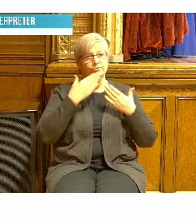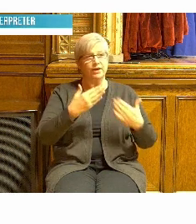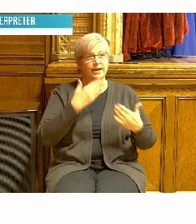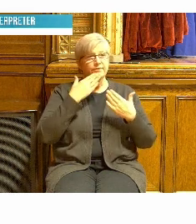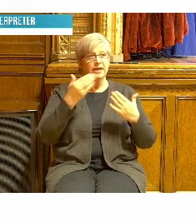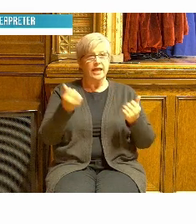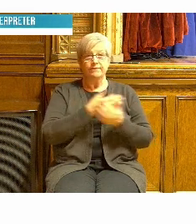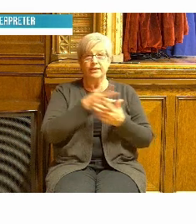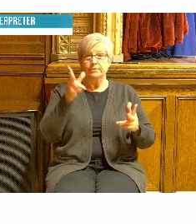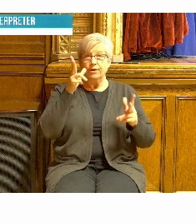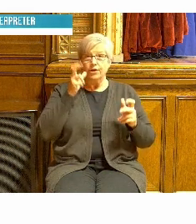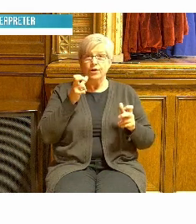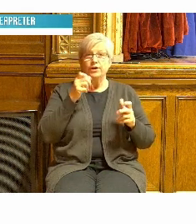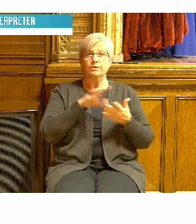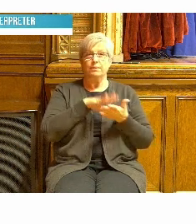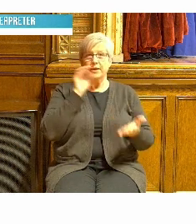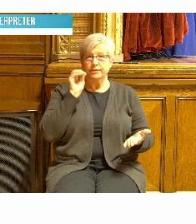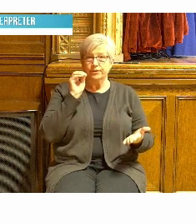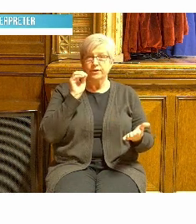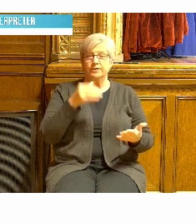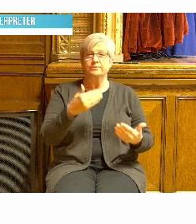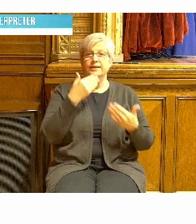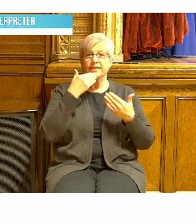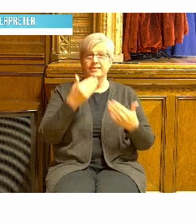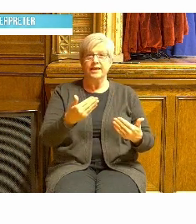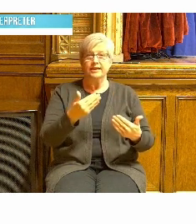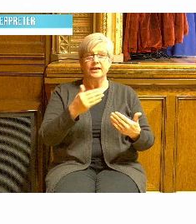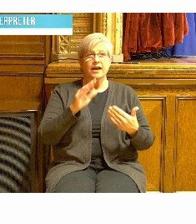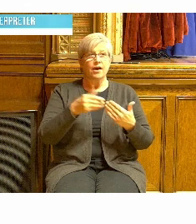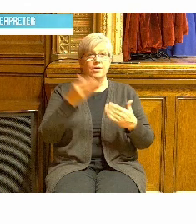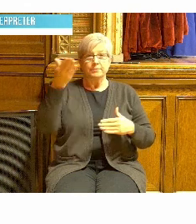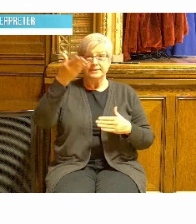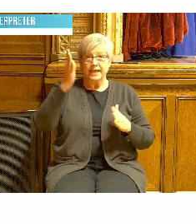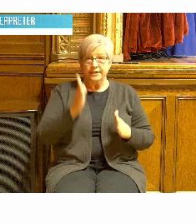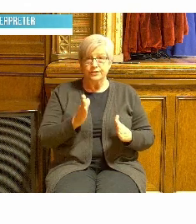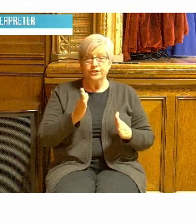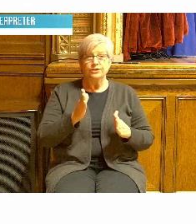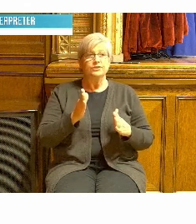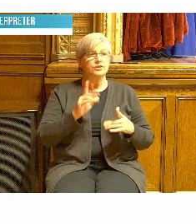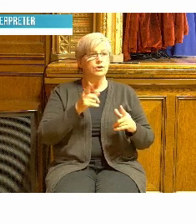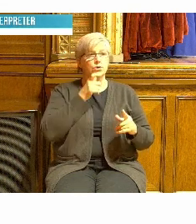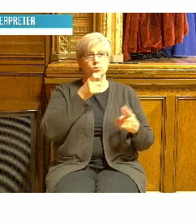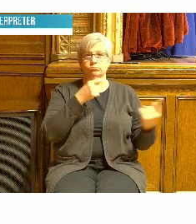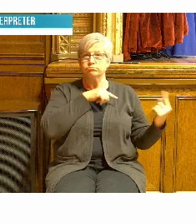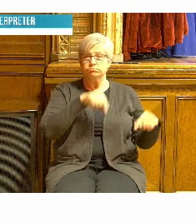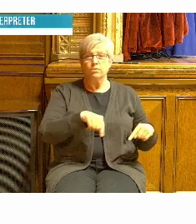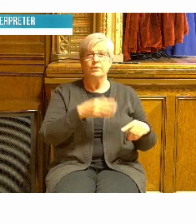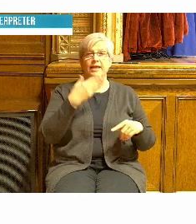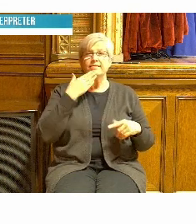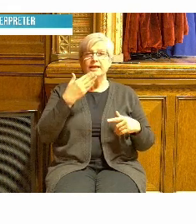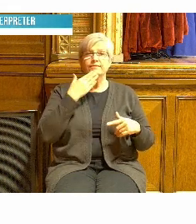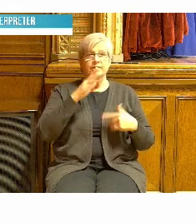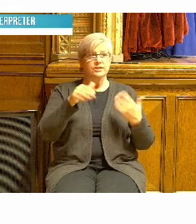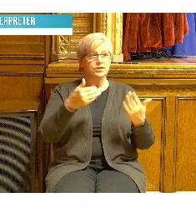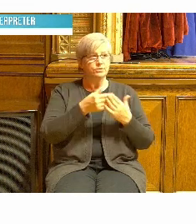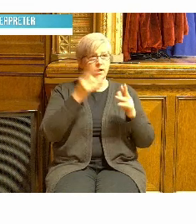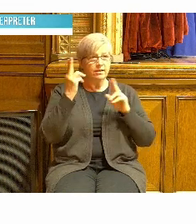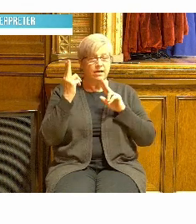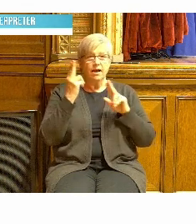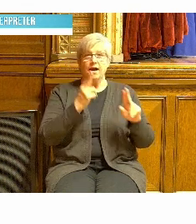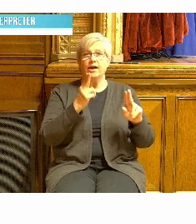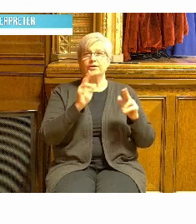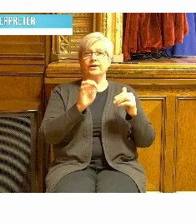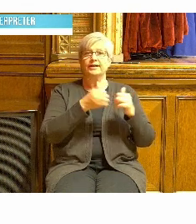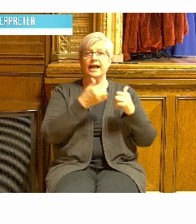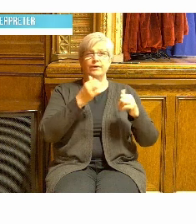for what we've heard and what we learned. We thank our presenters that all showed up. We're thankful that you all honored how